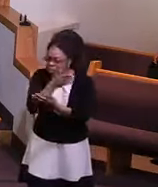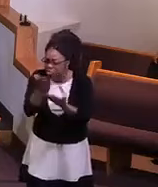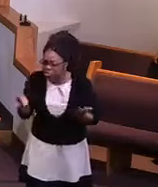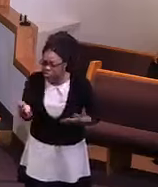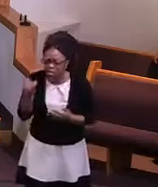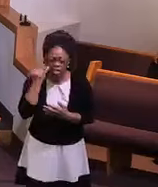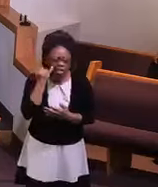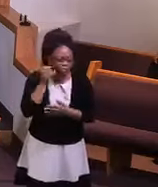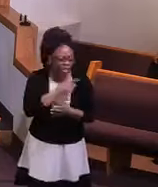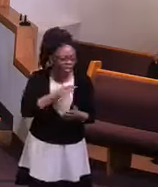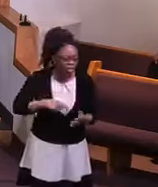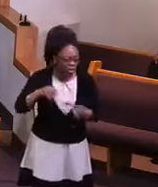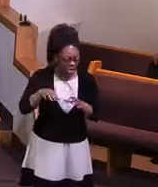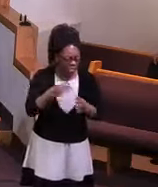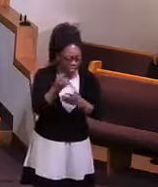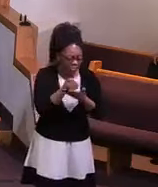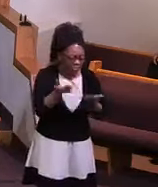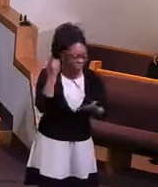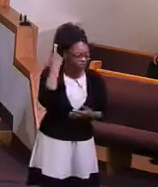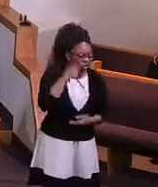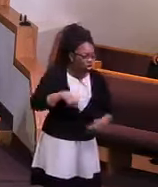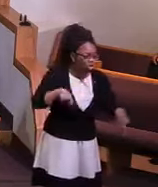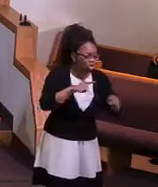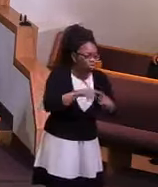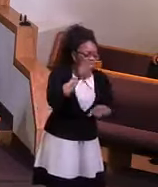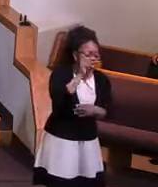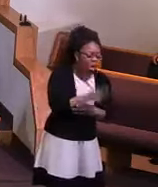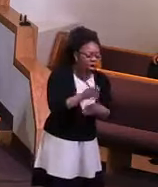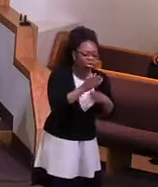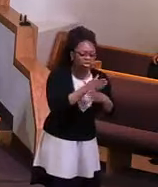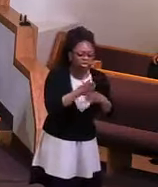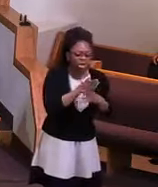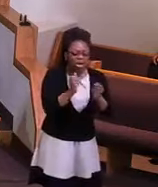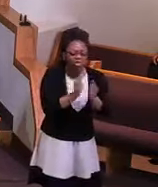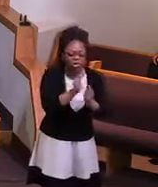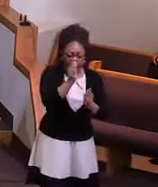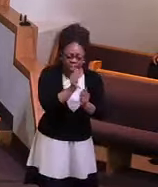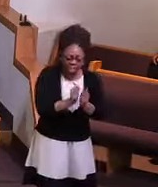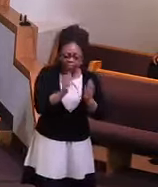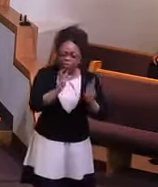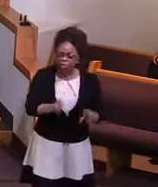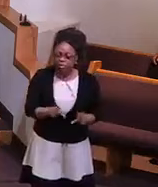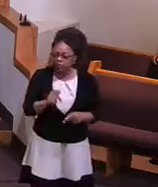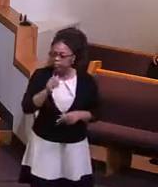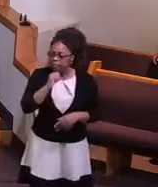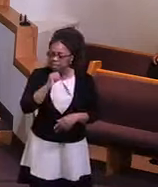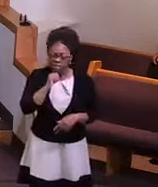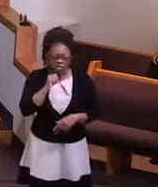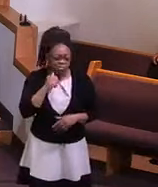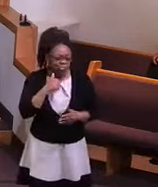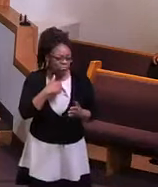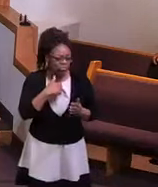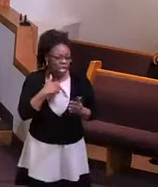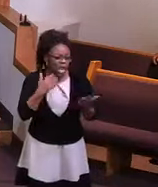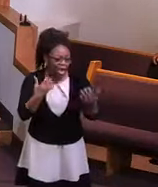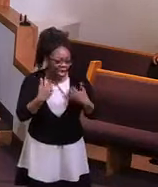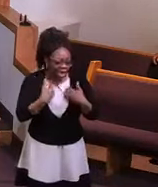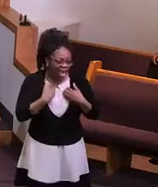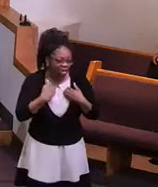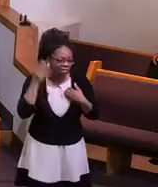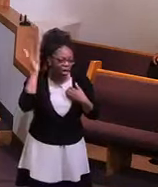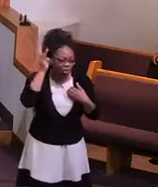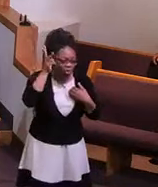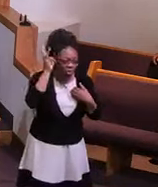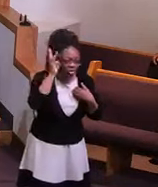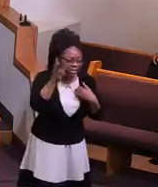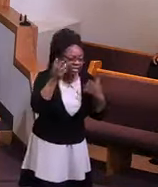the Lord has done something for you, you ought to share it with everyone else. Don't worry, I have a witness today who don't